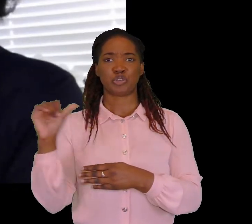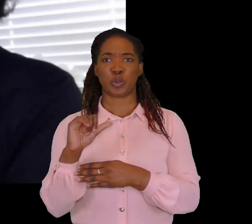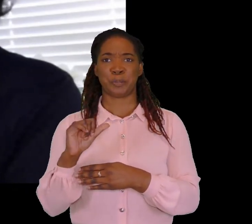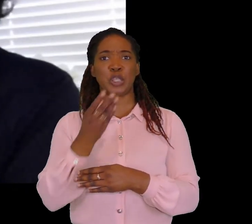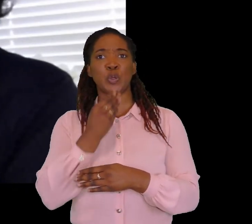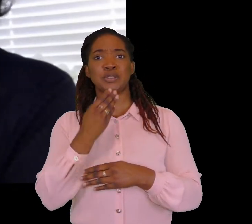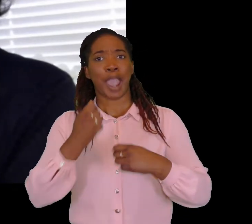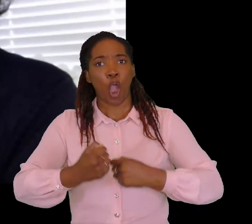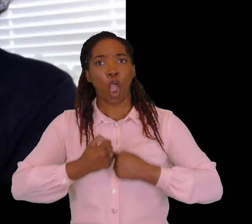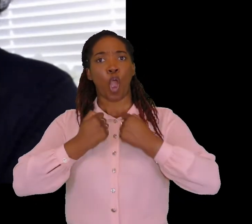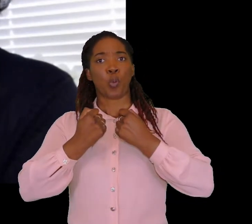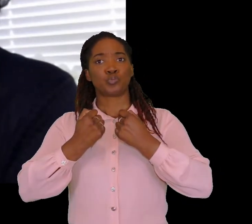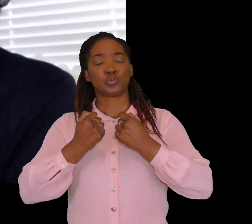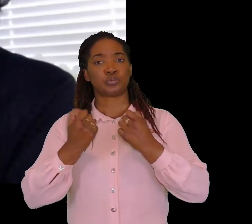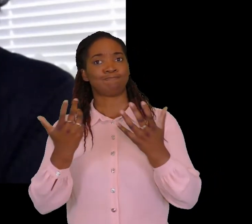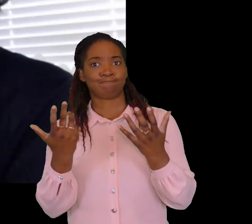using our own